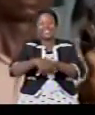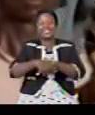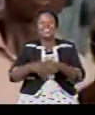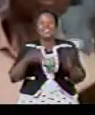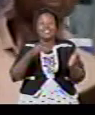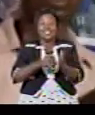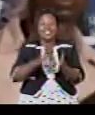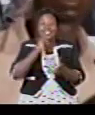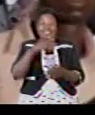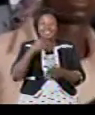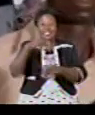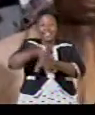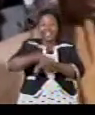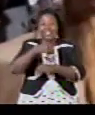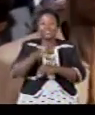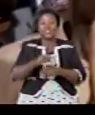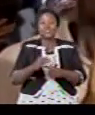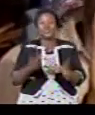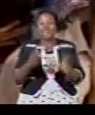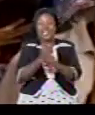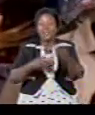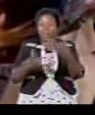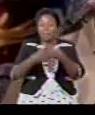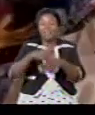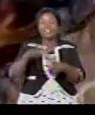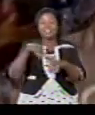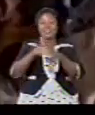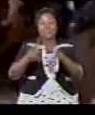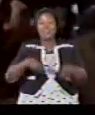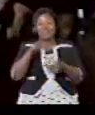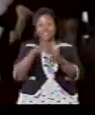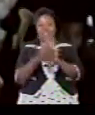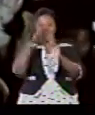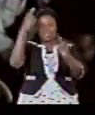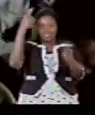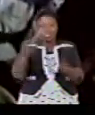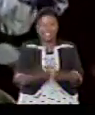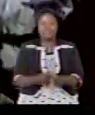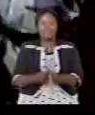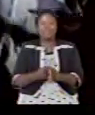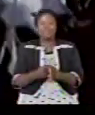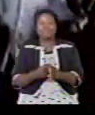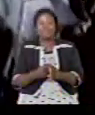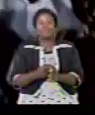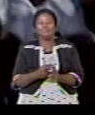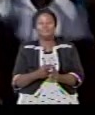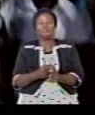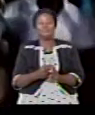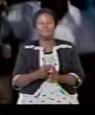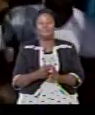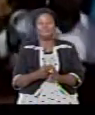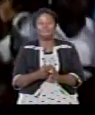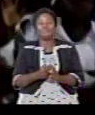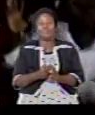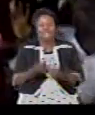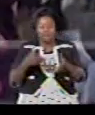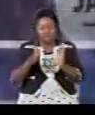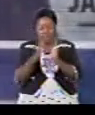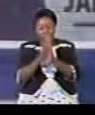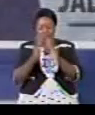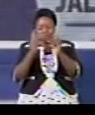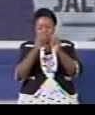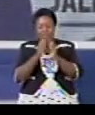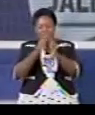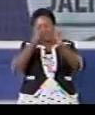the night of recovery in your life in Jesus' name. Let's pray